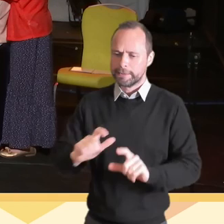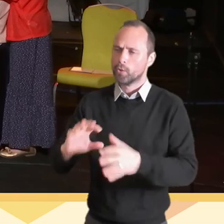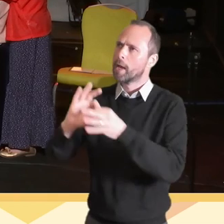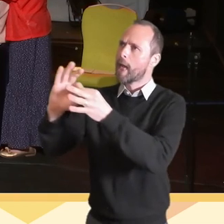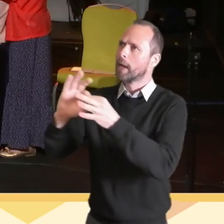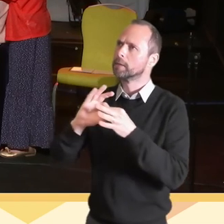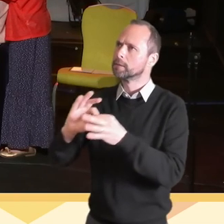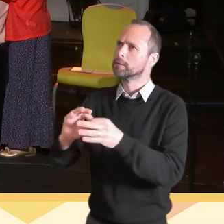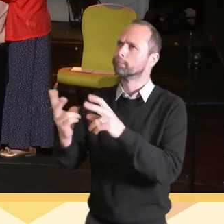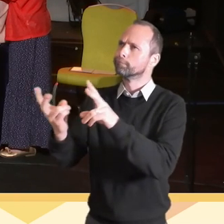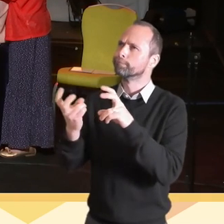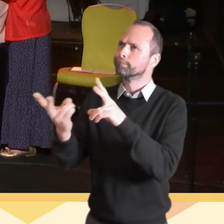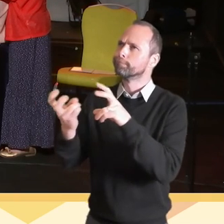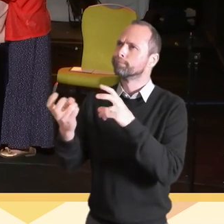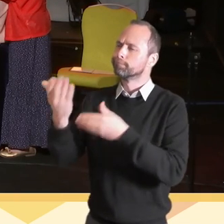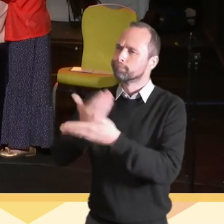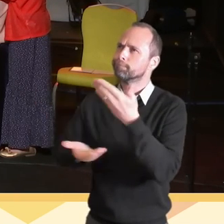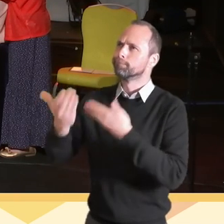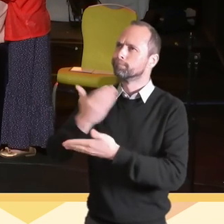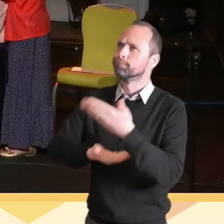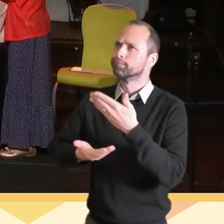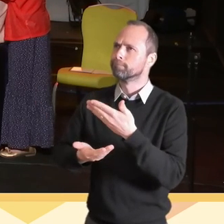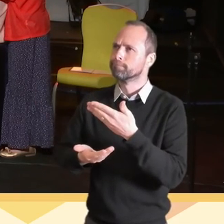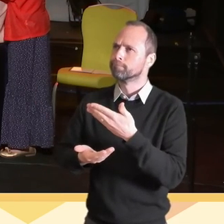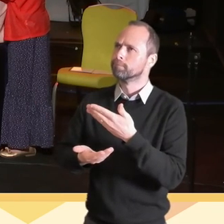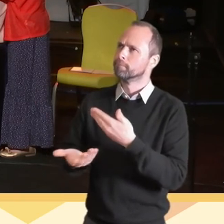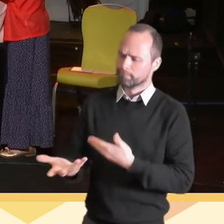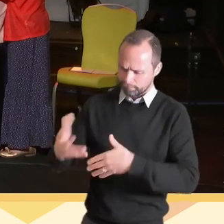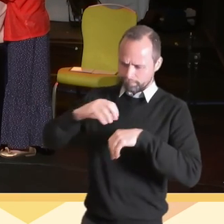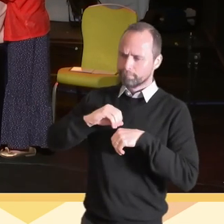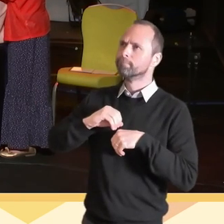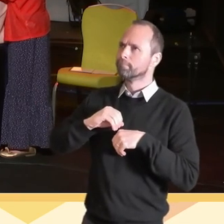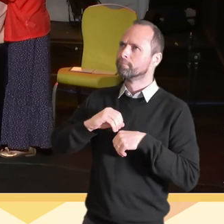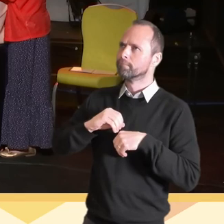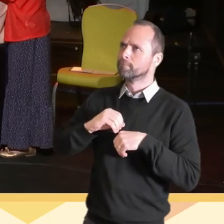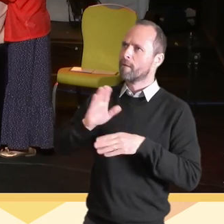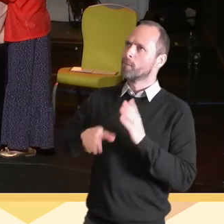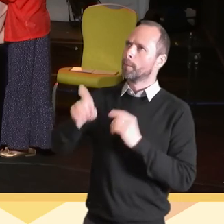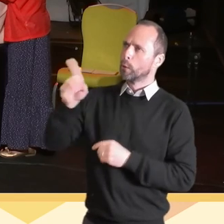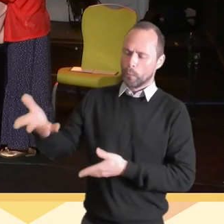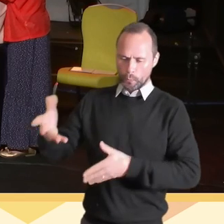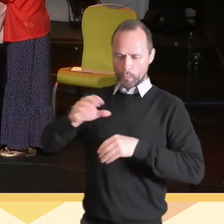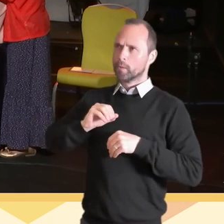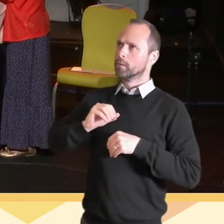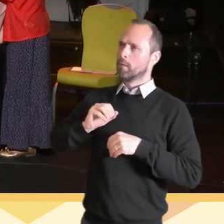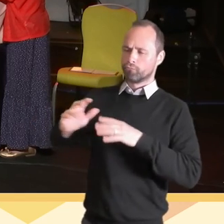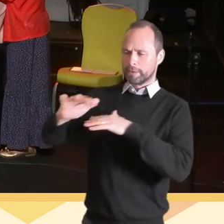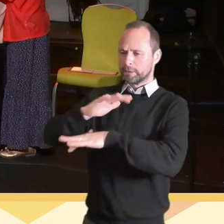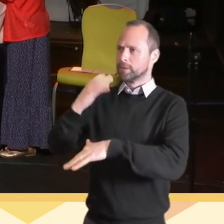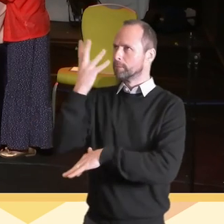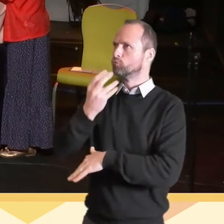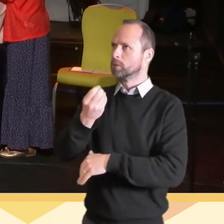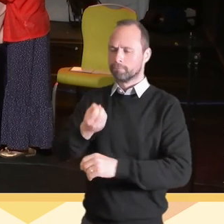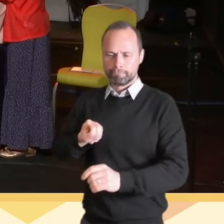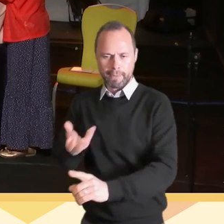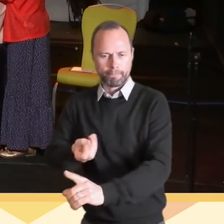she seeks to pour out more of who you have placed in her through your presence of your Holy Spirit in